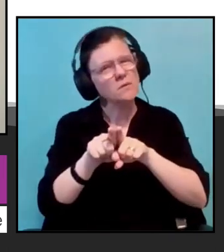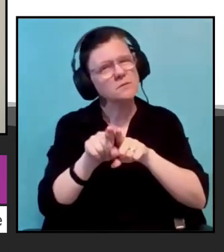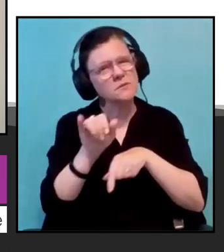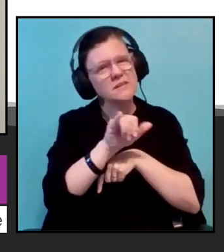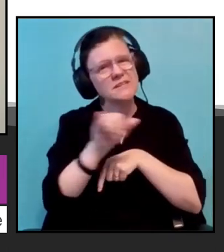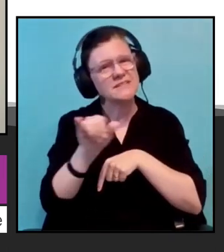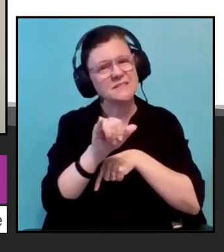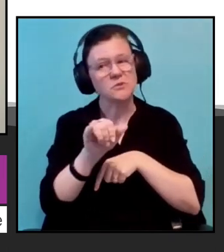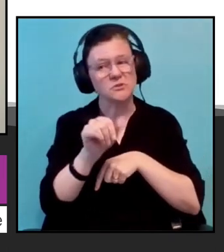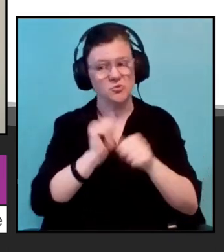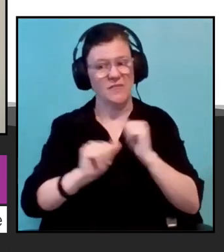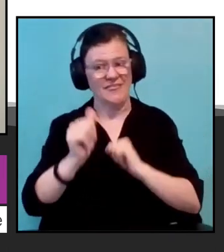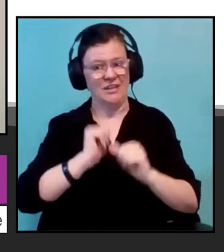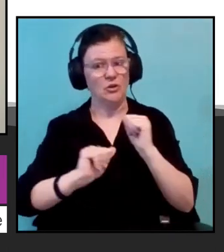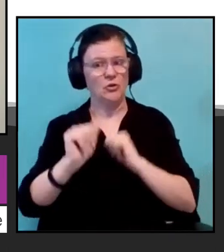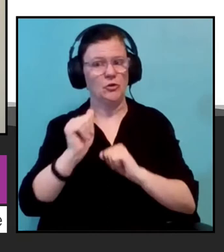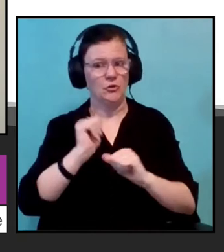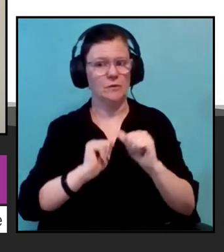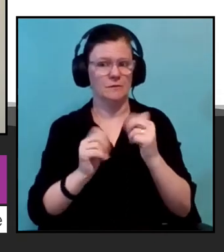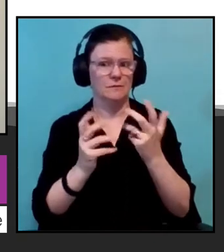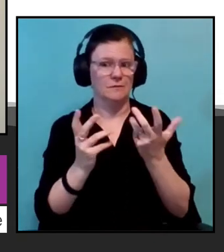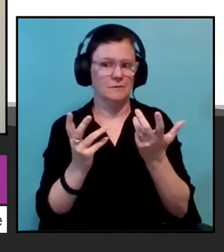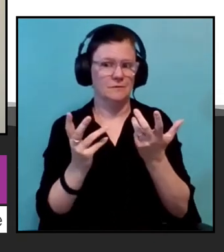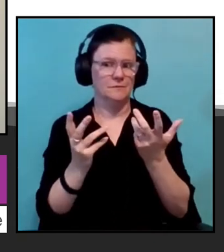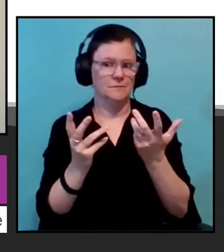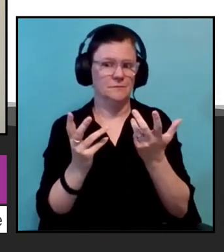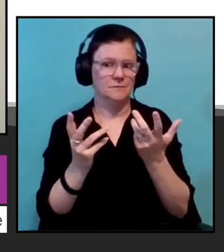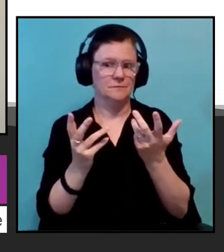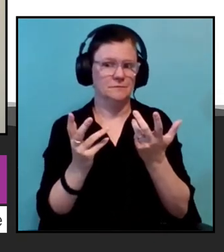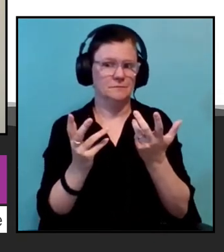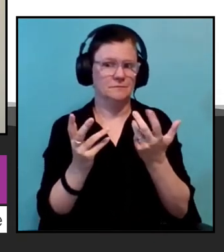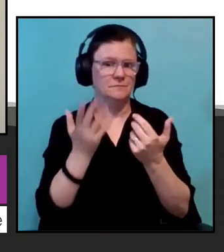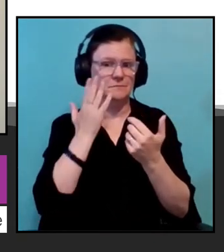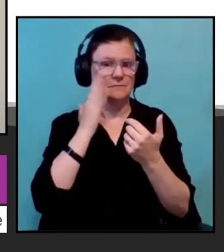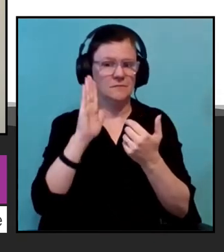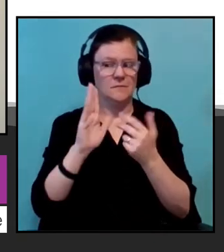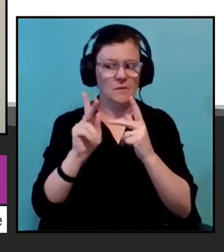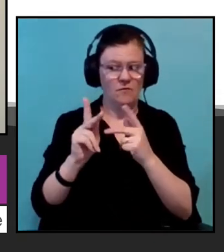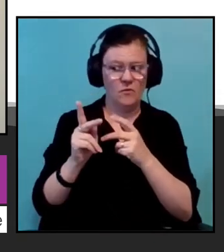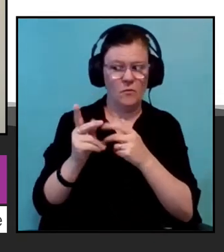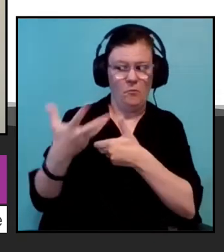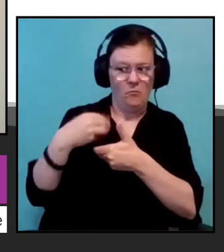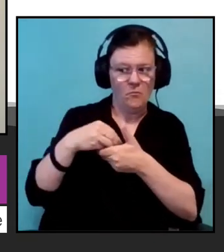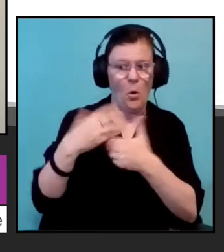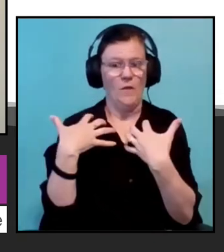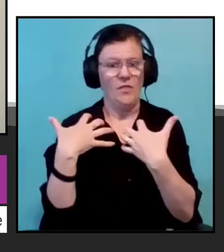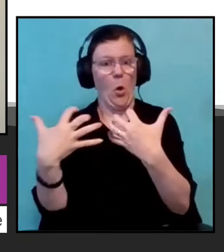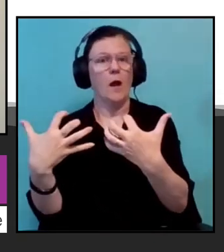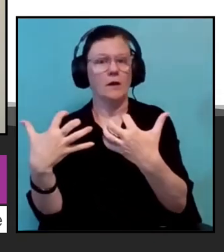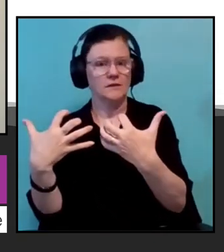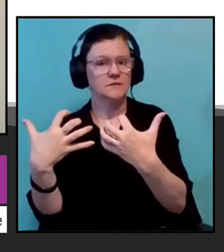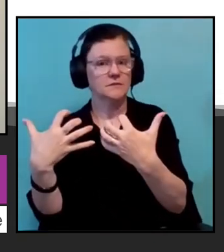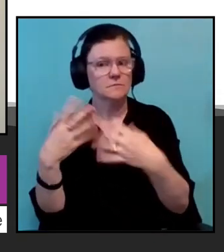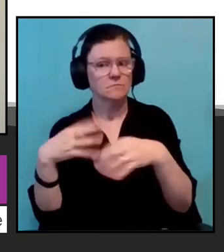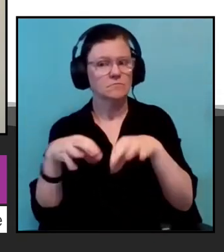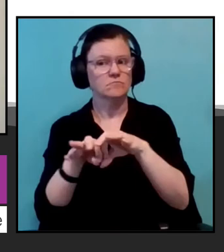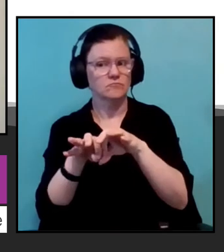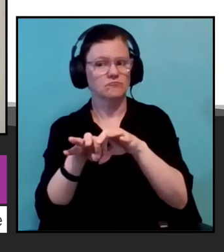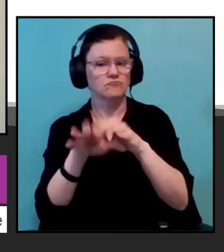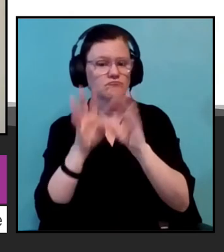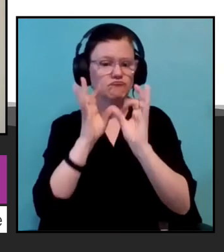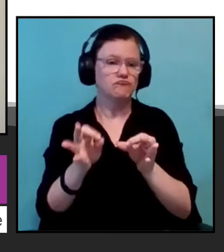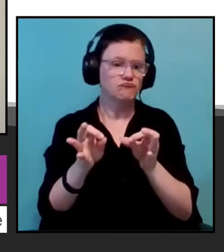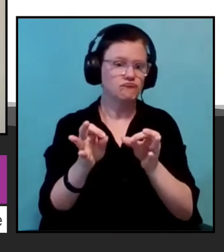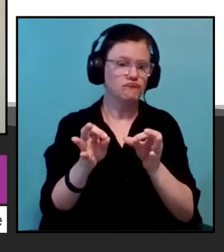in the theater, when people as audience or participants, they are able, it's important that they are able to choose whether